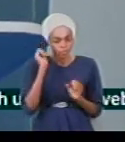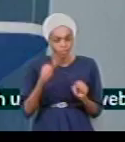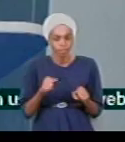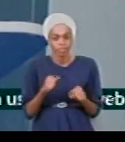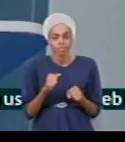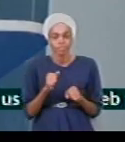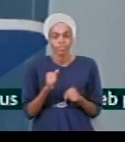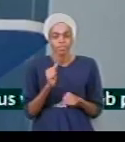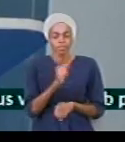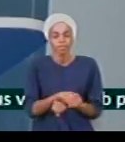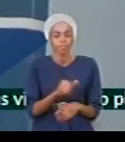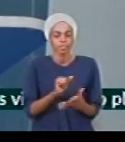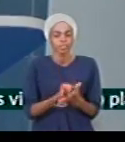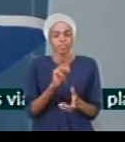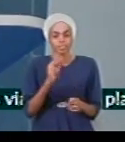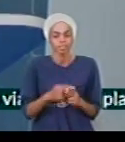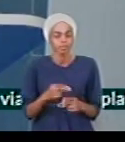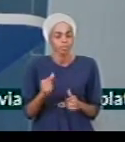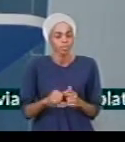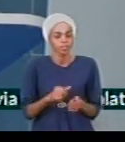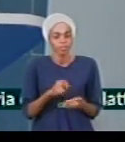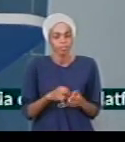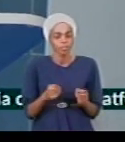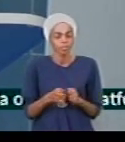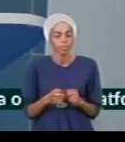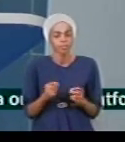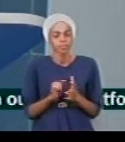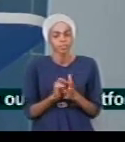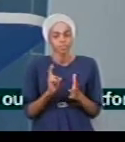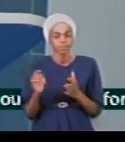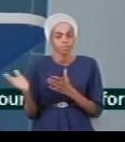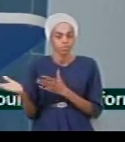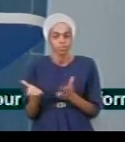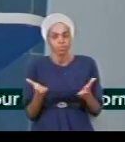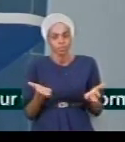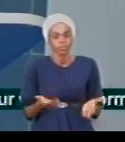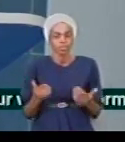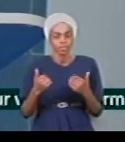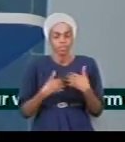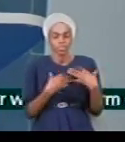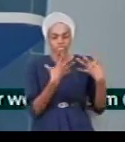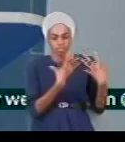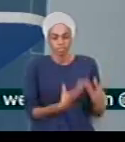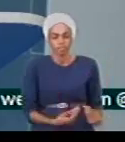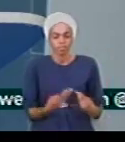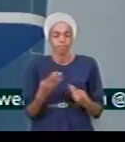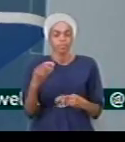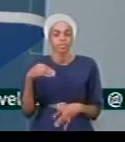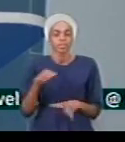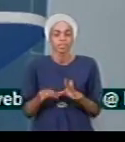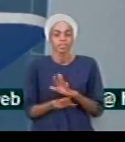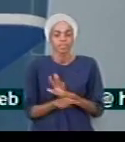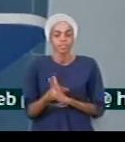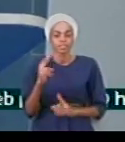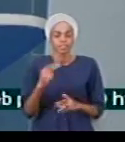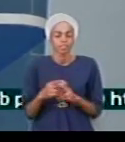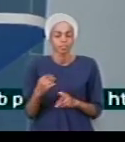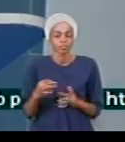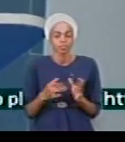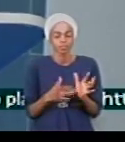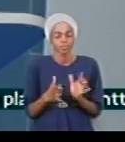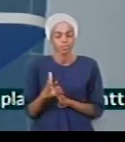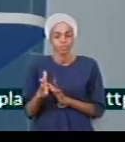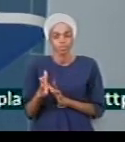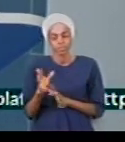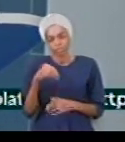Jesus, in Jesus' name. Shake your body now, and as you hear, you will shout, praise the Lord.